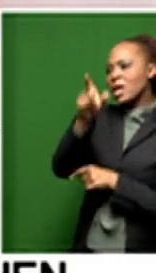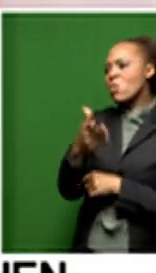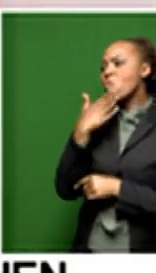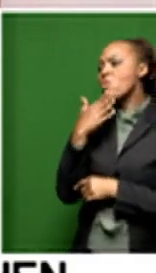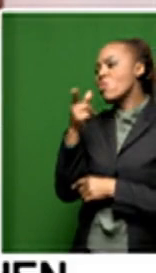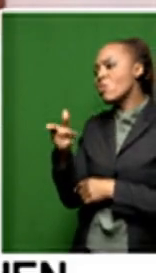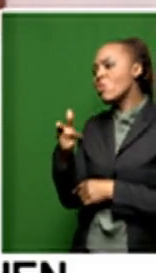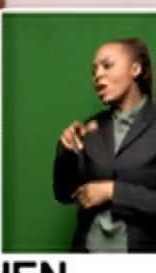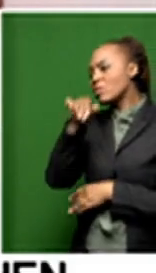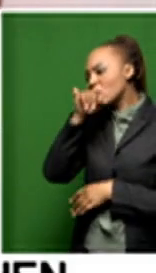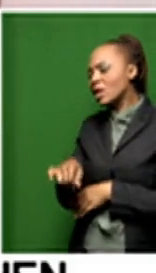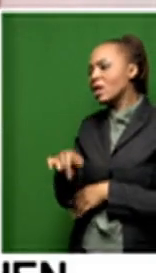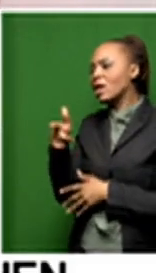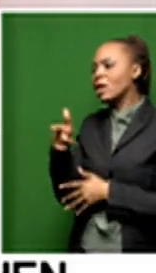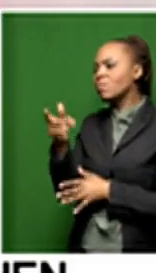just simply your idea?